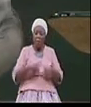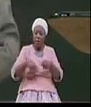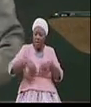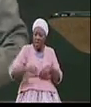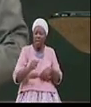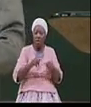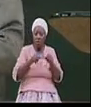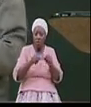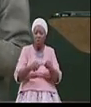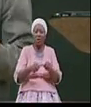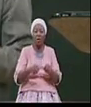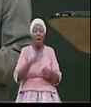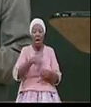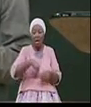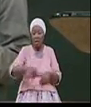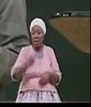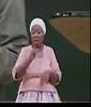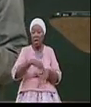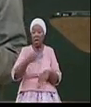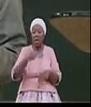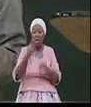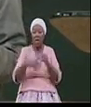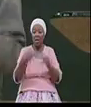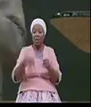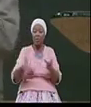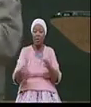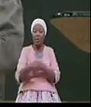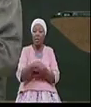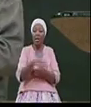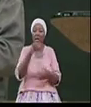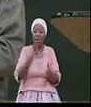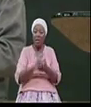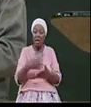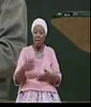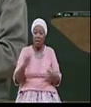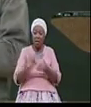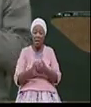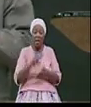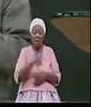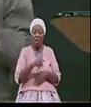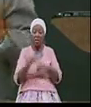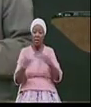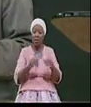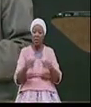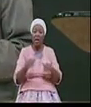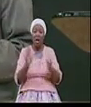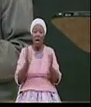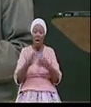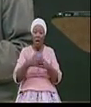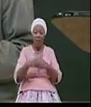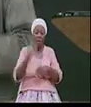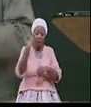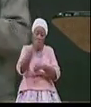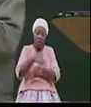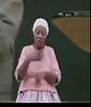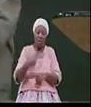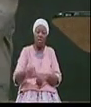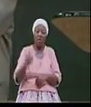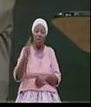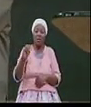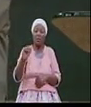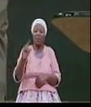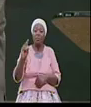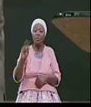on. And yet at the end of the day, that thing that he did after conquering the Midianites